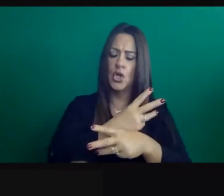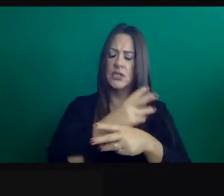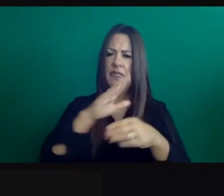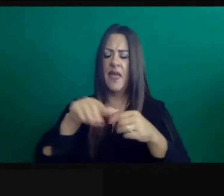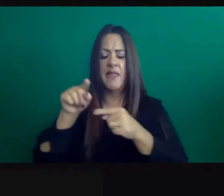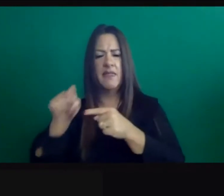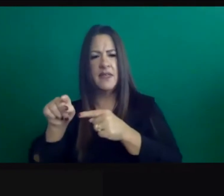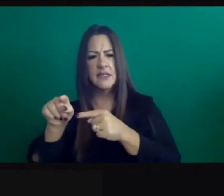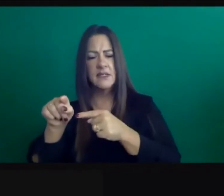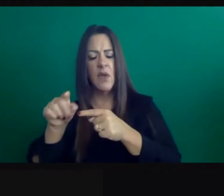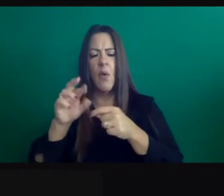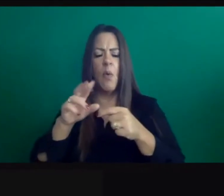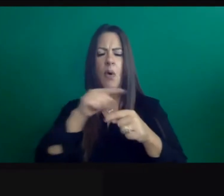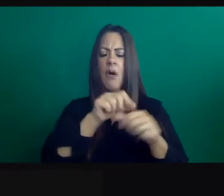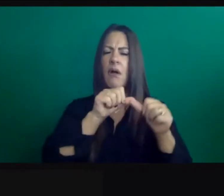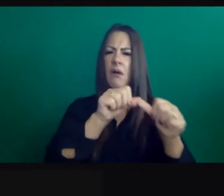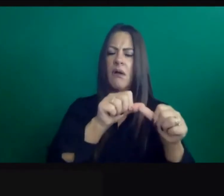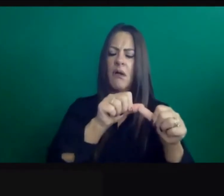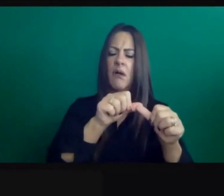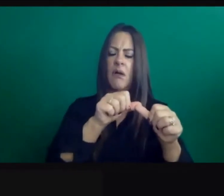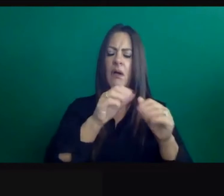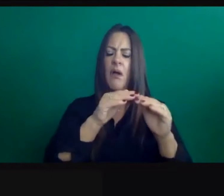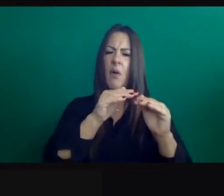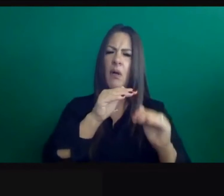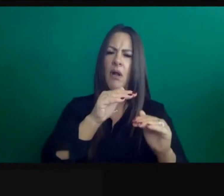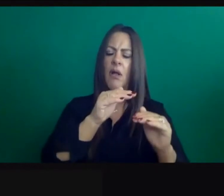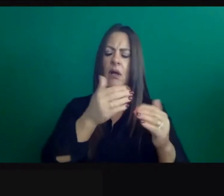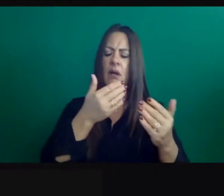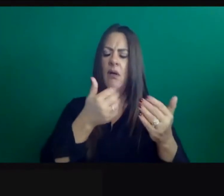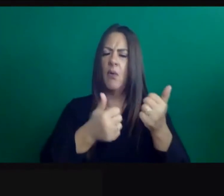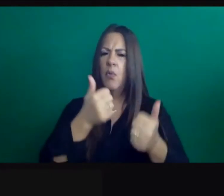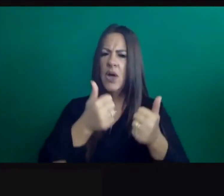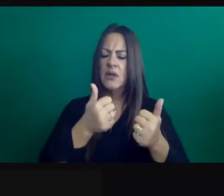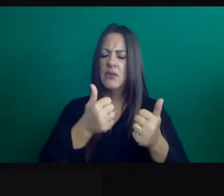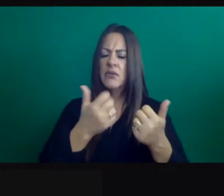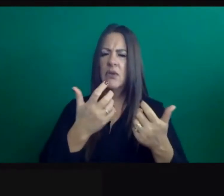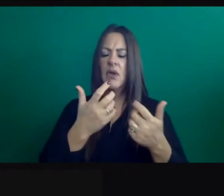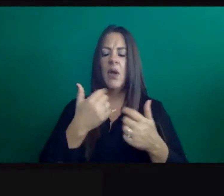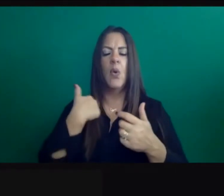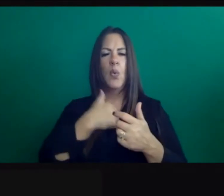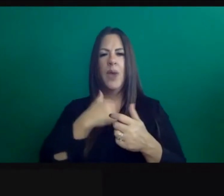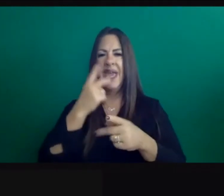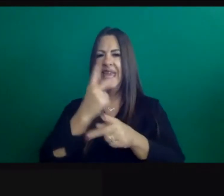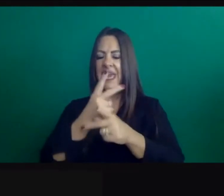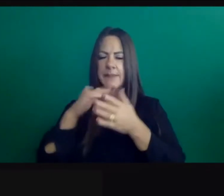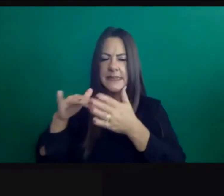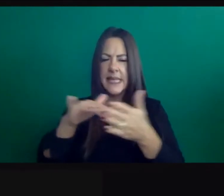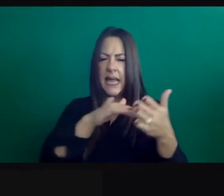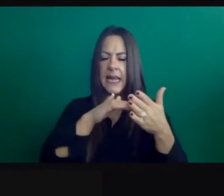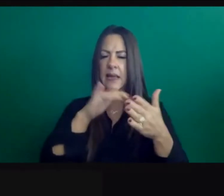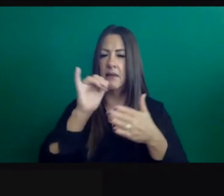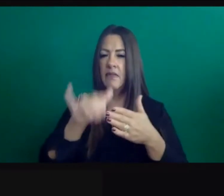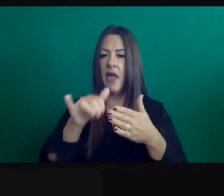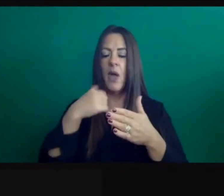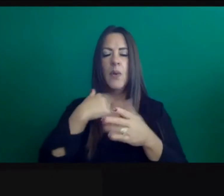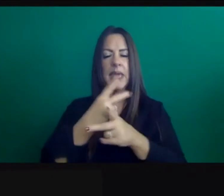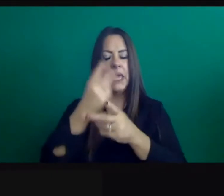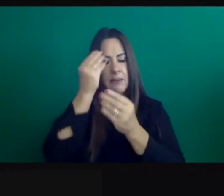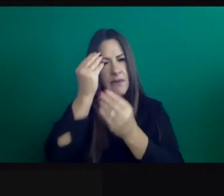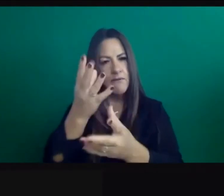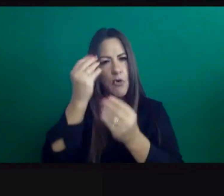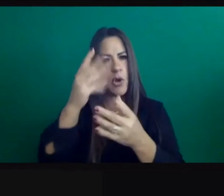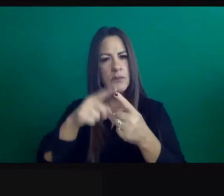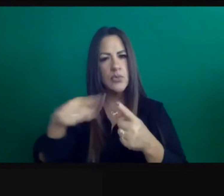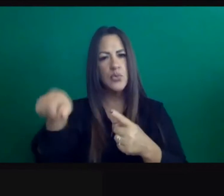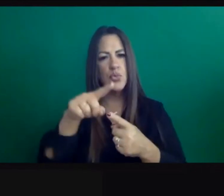we continue to learn as much as we can, as quickly as we can, updating all of you along the way to whether those are